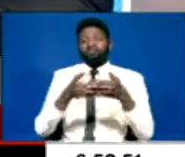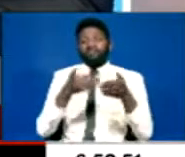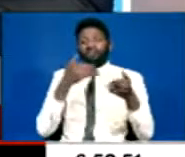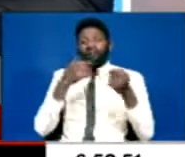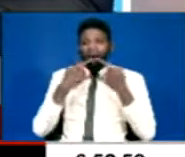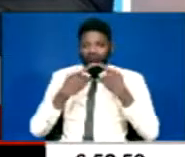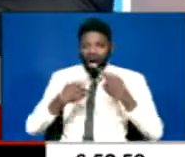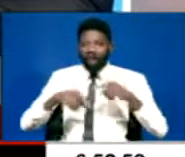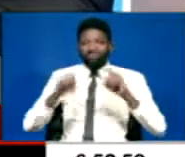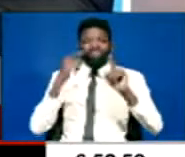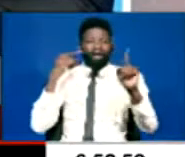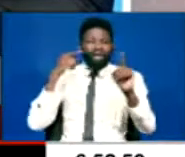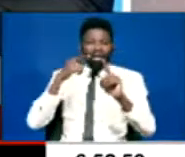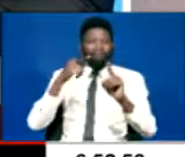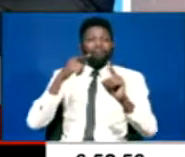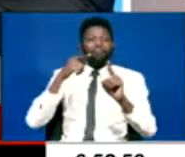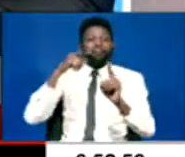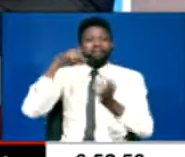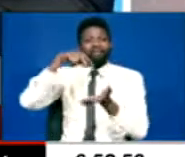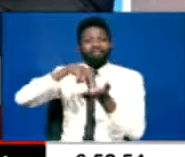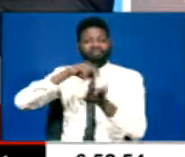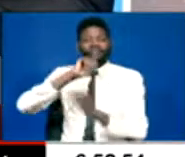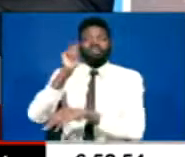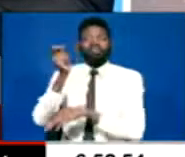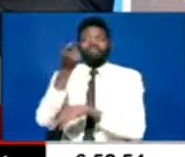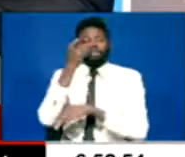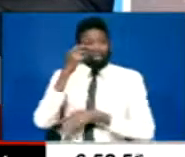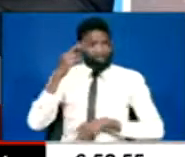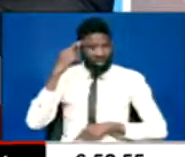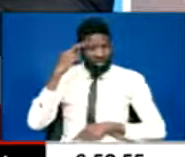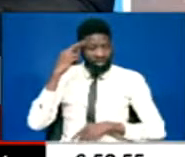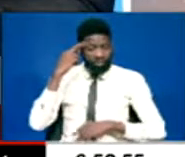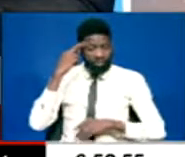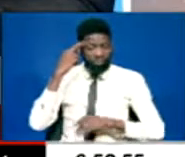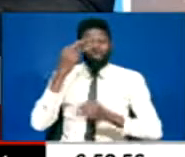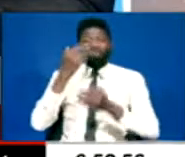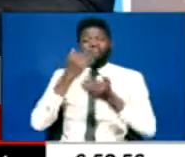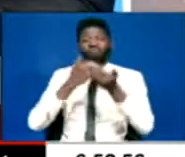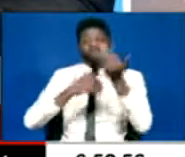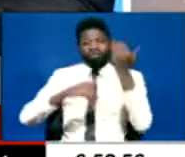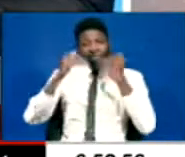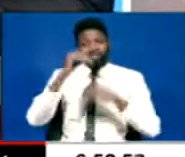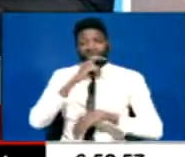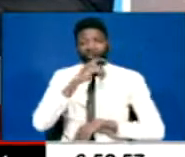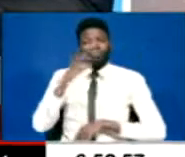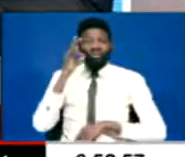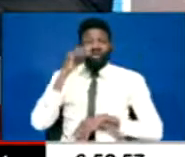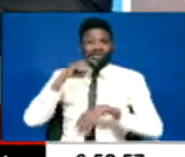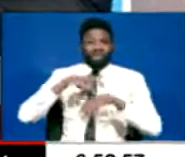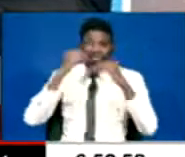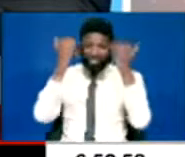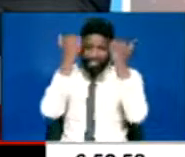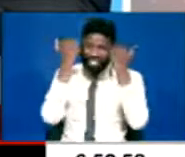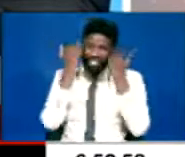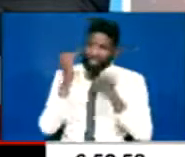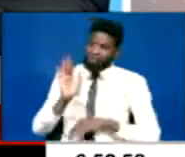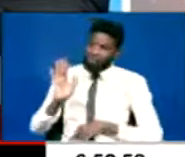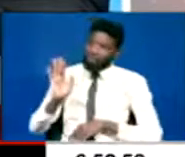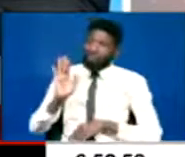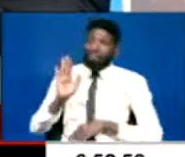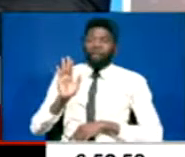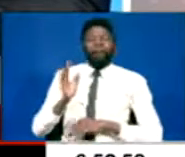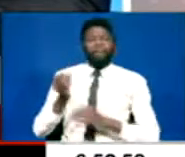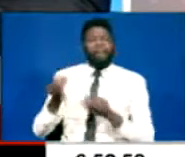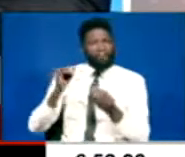for presidency, you'll remember Professor Wajakoya in the corridors of justice. And in most cases, he took up very controversial